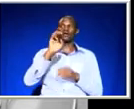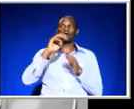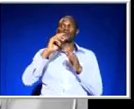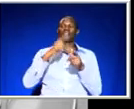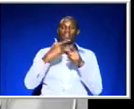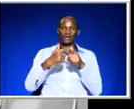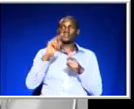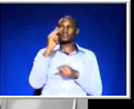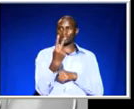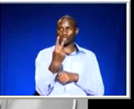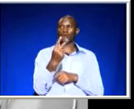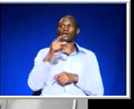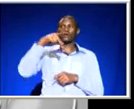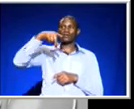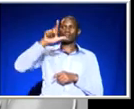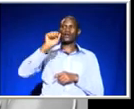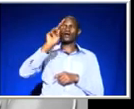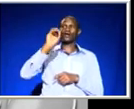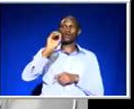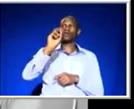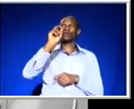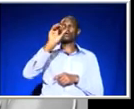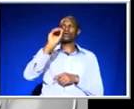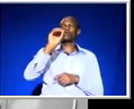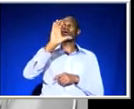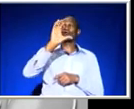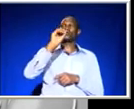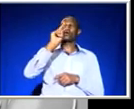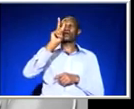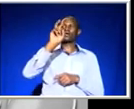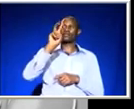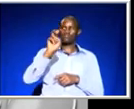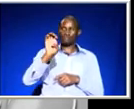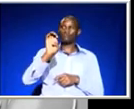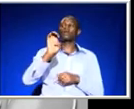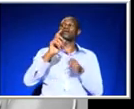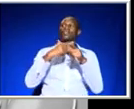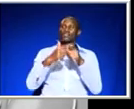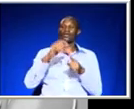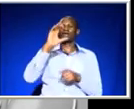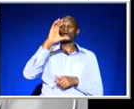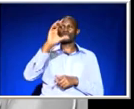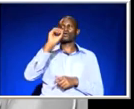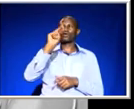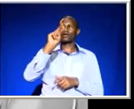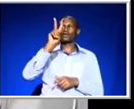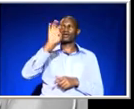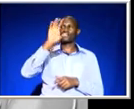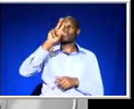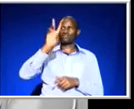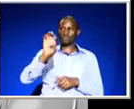and then the second one we have the plano concave lens. And the third one is the